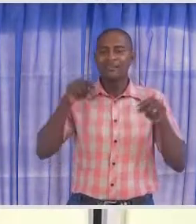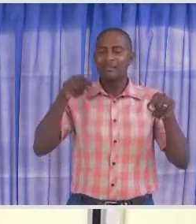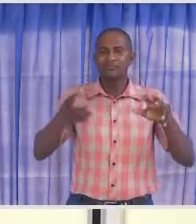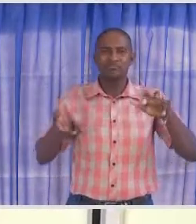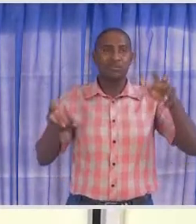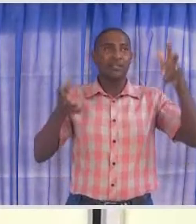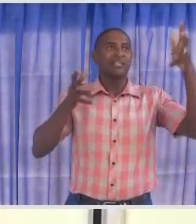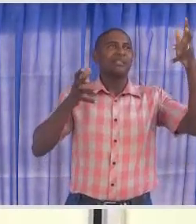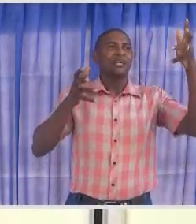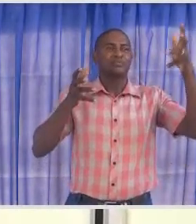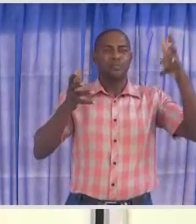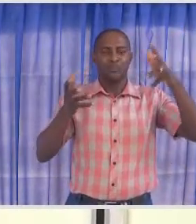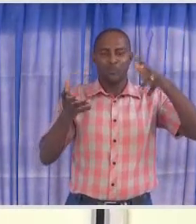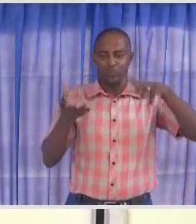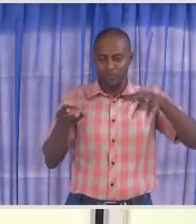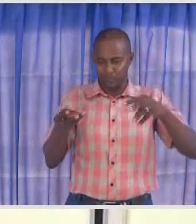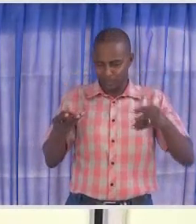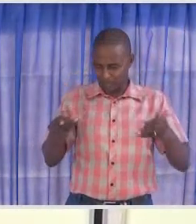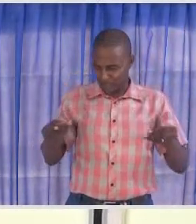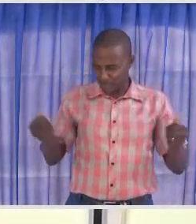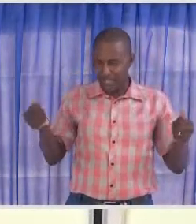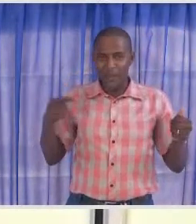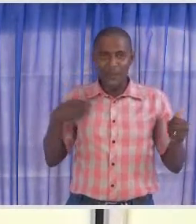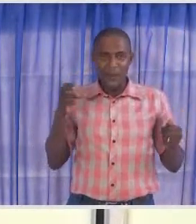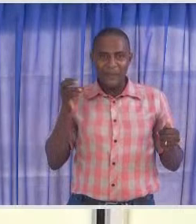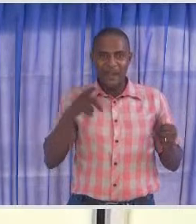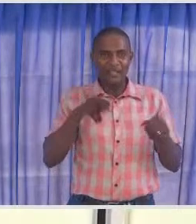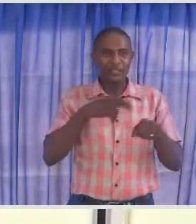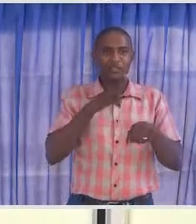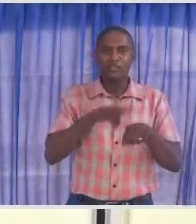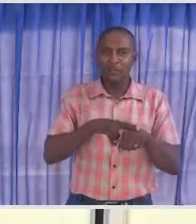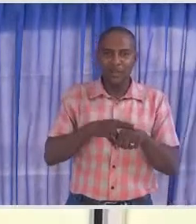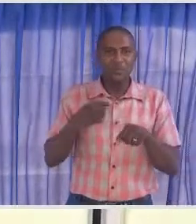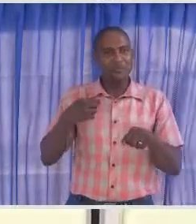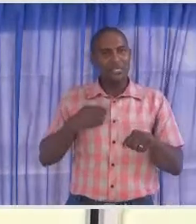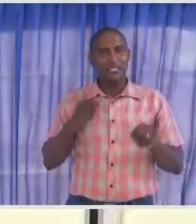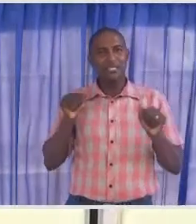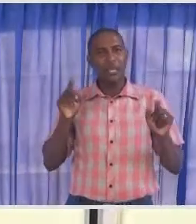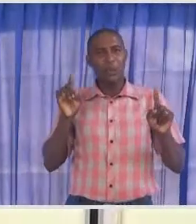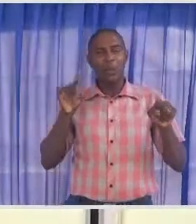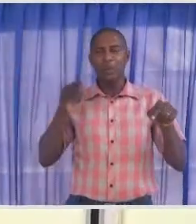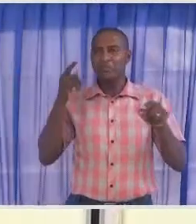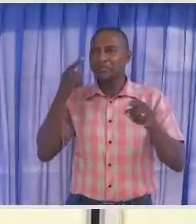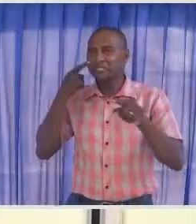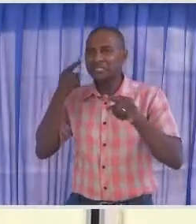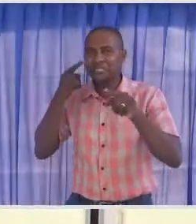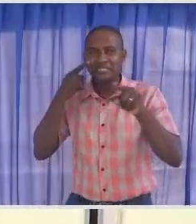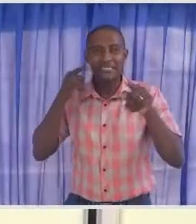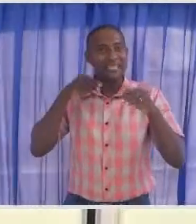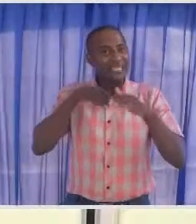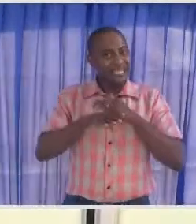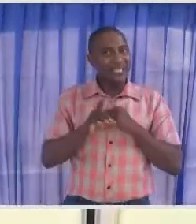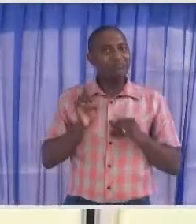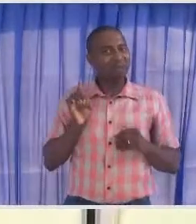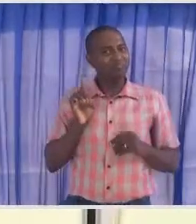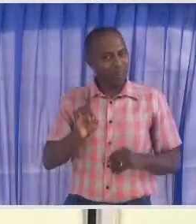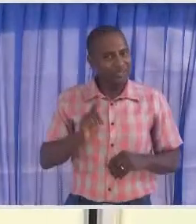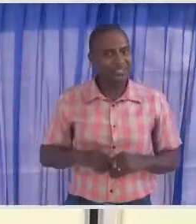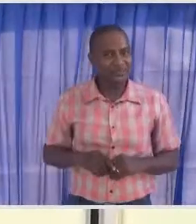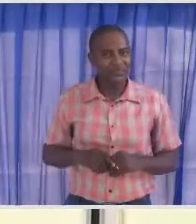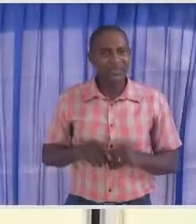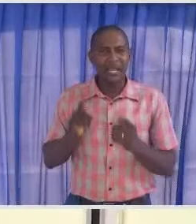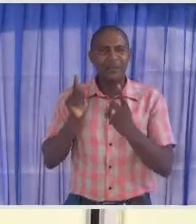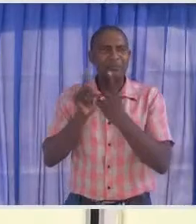has dissipated and we are back to normal, where I can come and see these things in person and meet some of